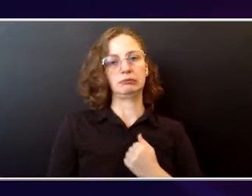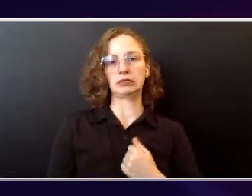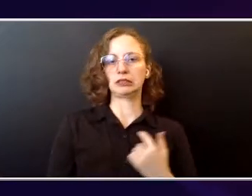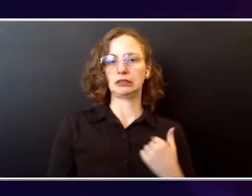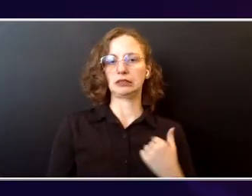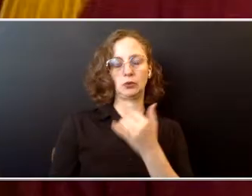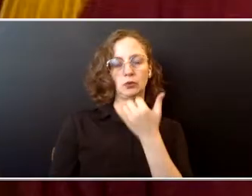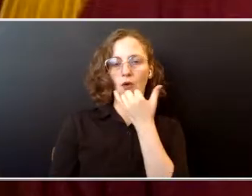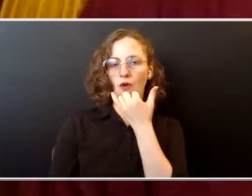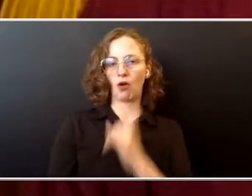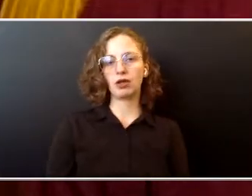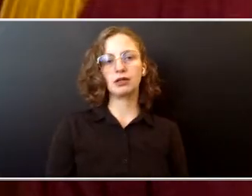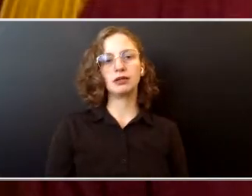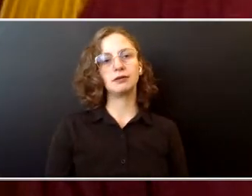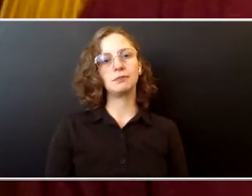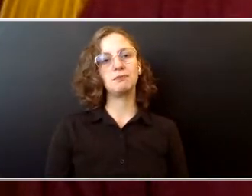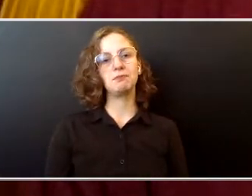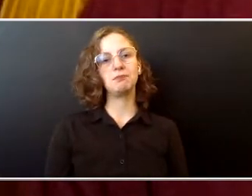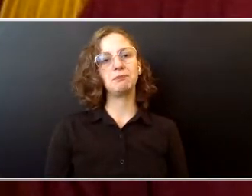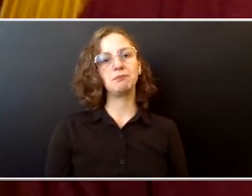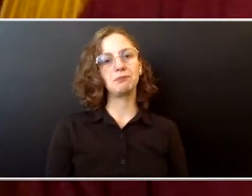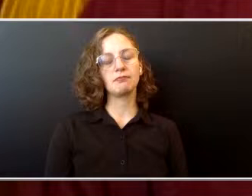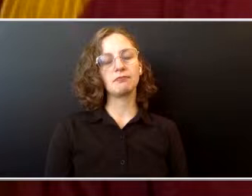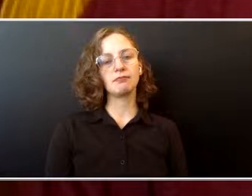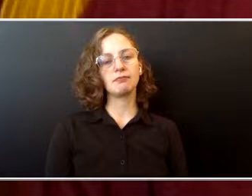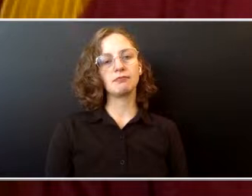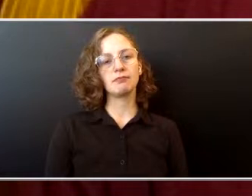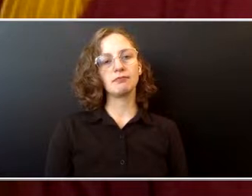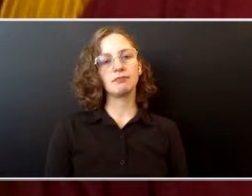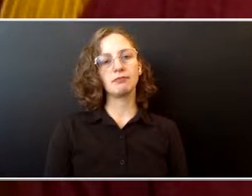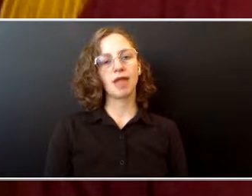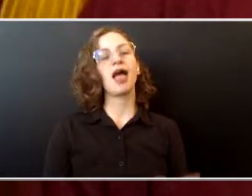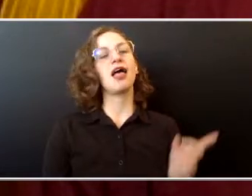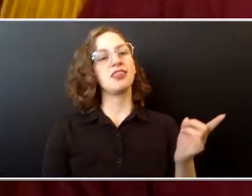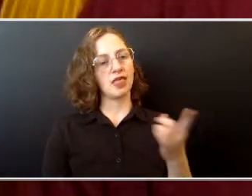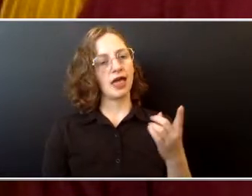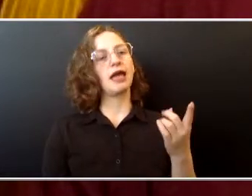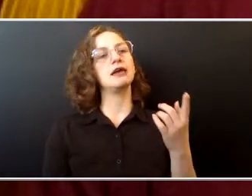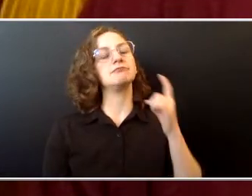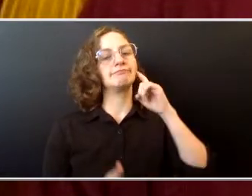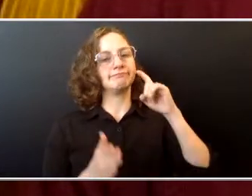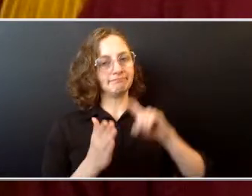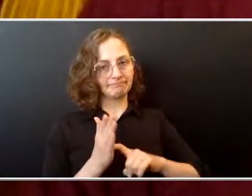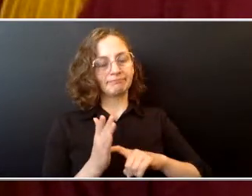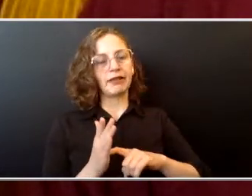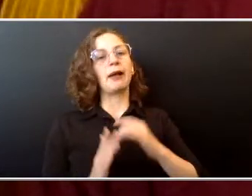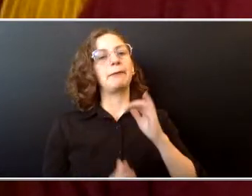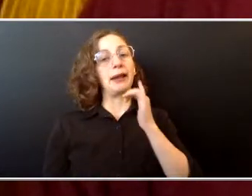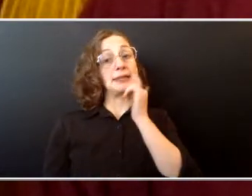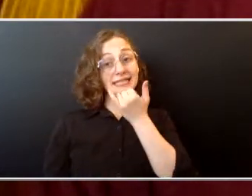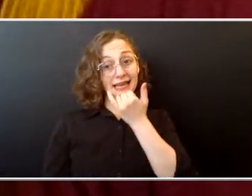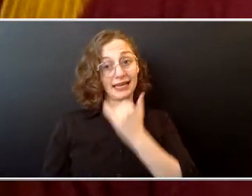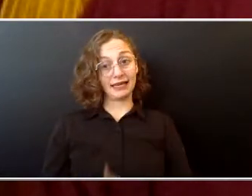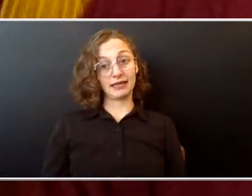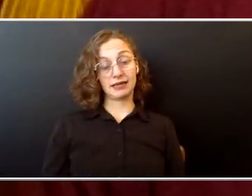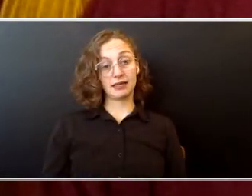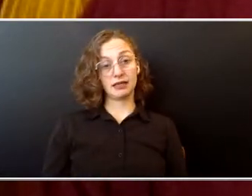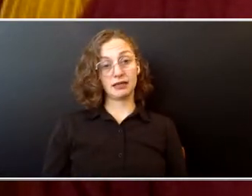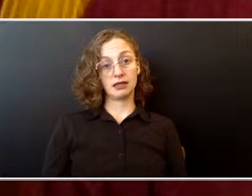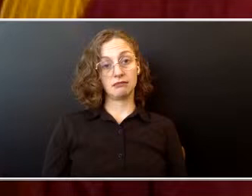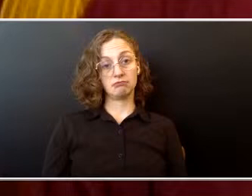They pointed out that they made a mistake. Okay. And they really didn't think that it was